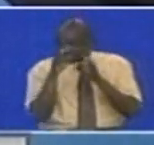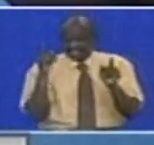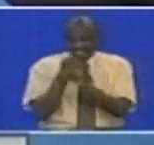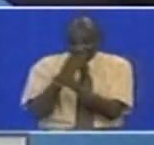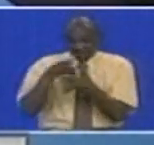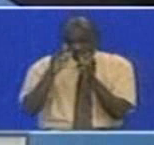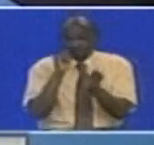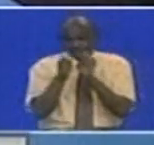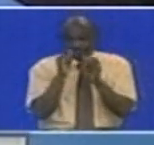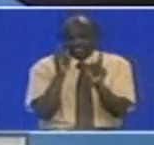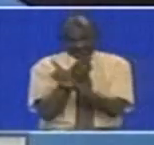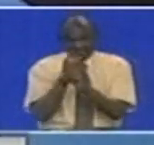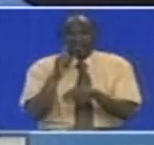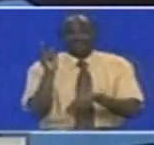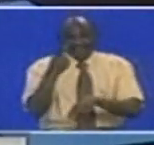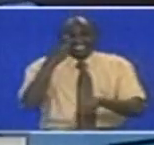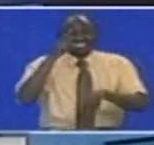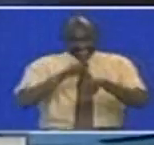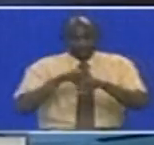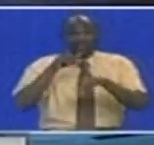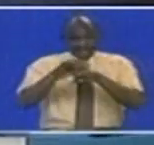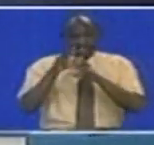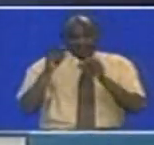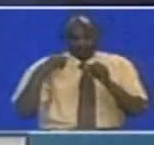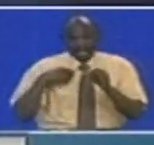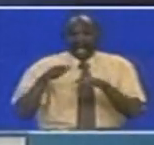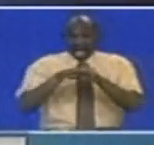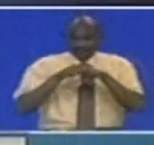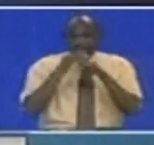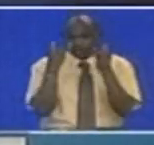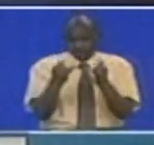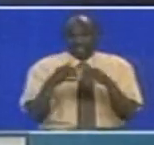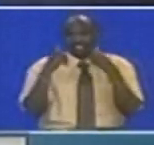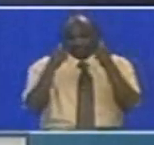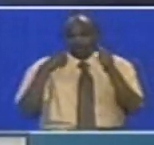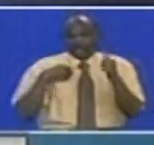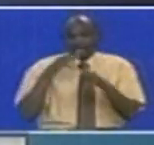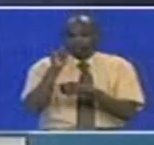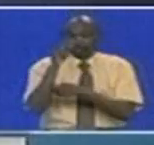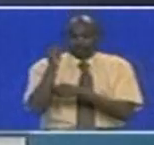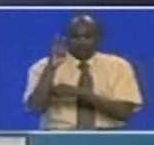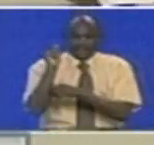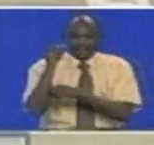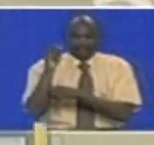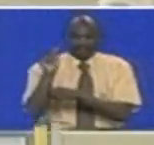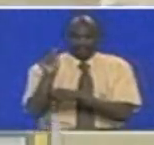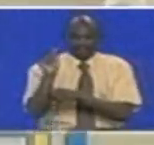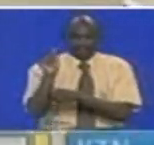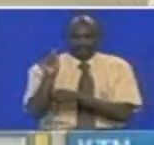for the sport and will for the first time be sending a team for the African Youth Championships in Botswana.